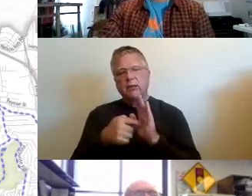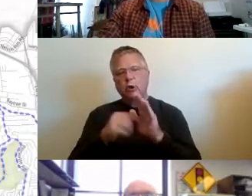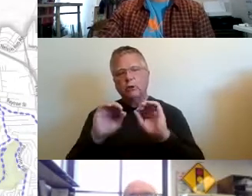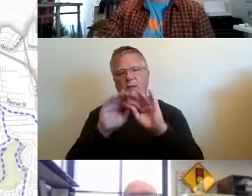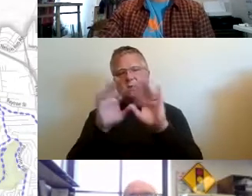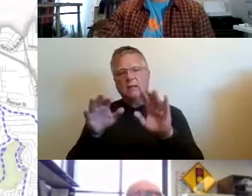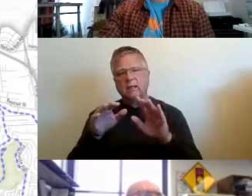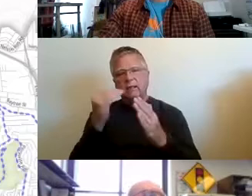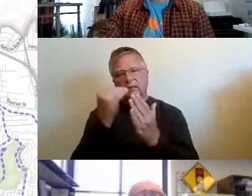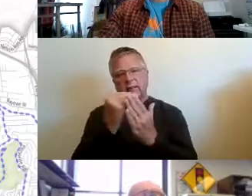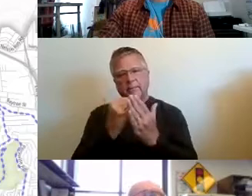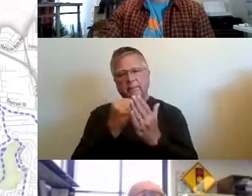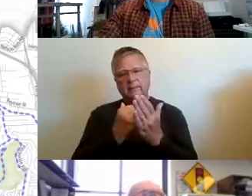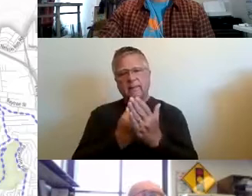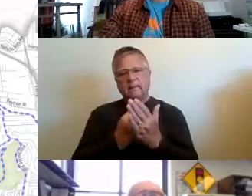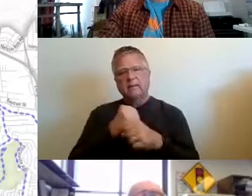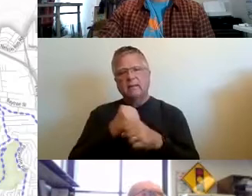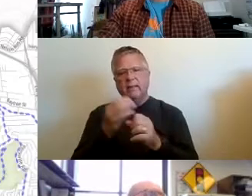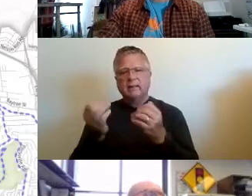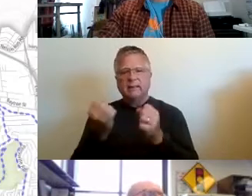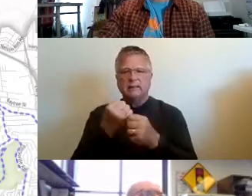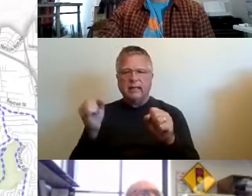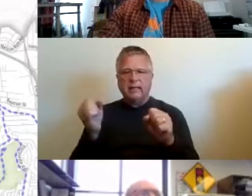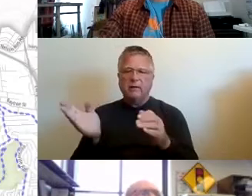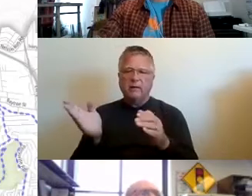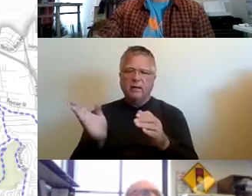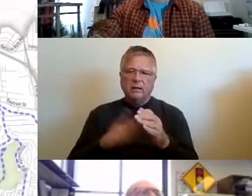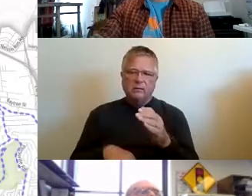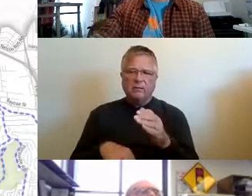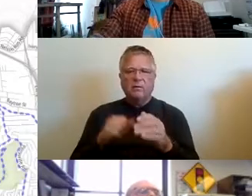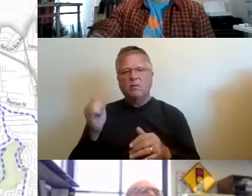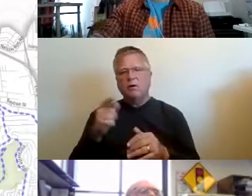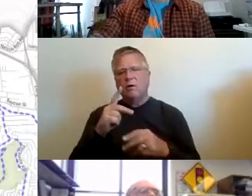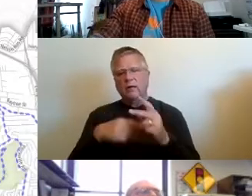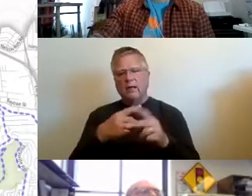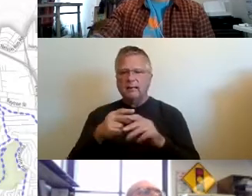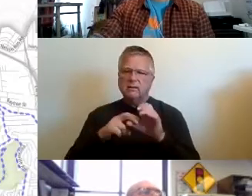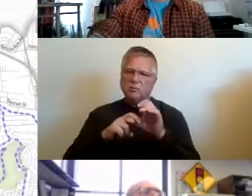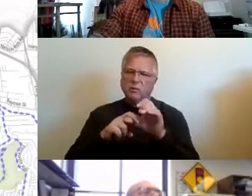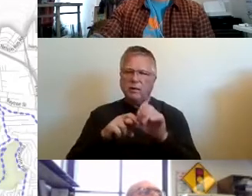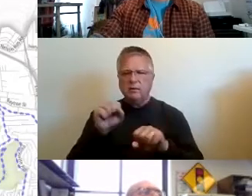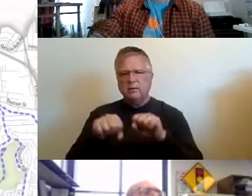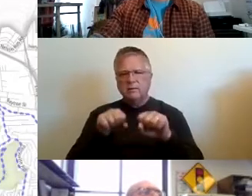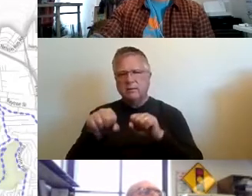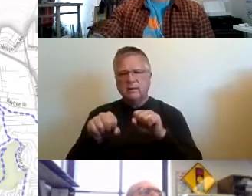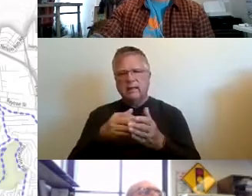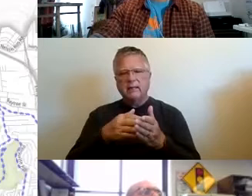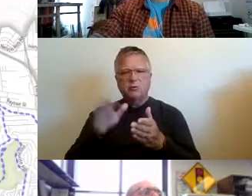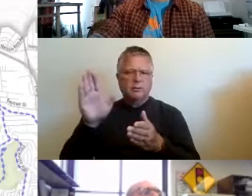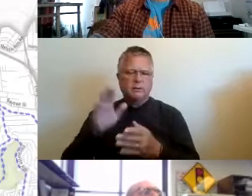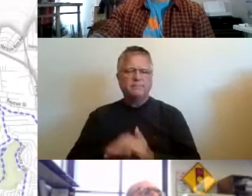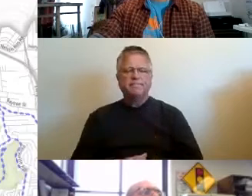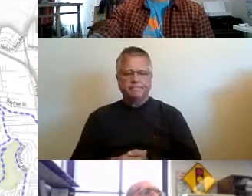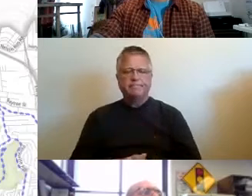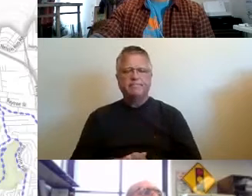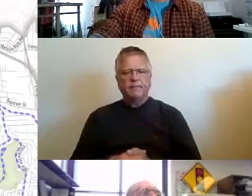creating a more safe, comfortable, and convenient bike network for all types of rider and the trips. At this